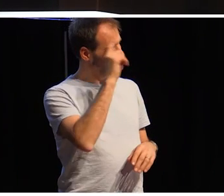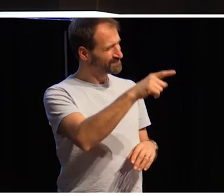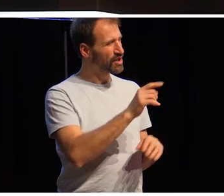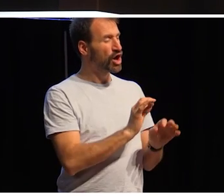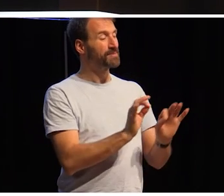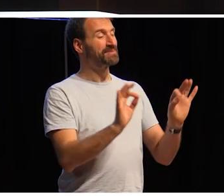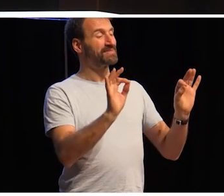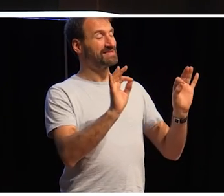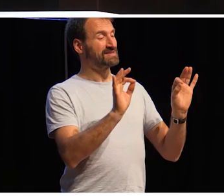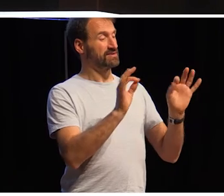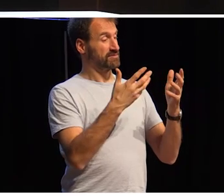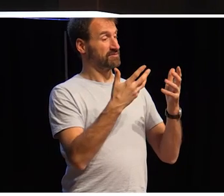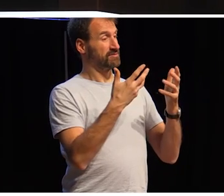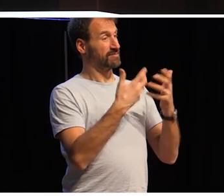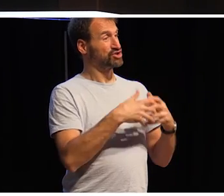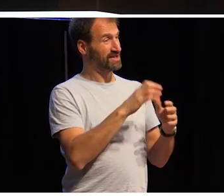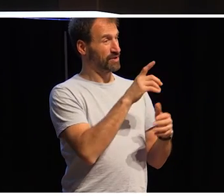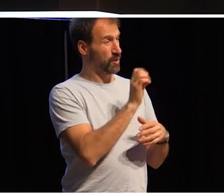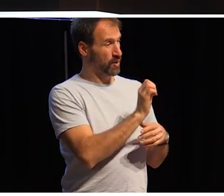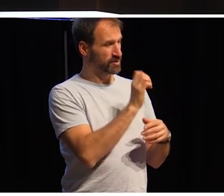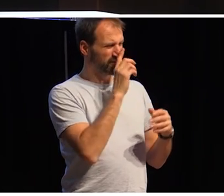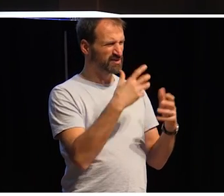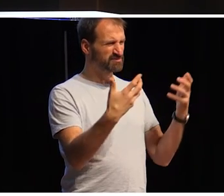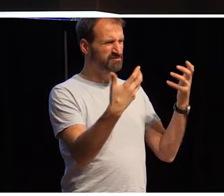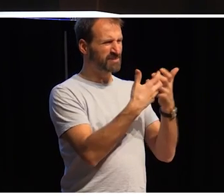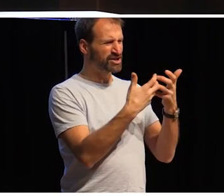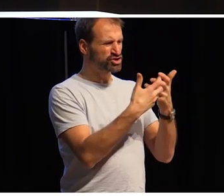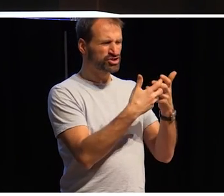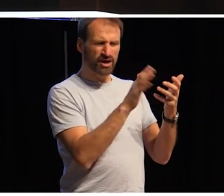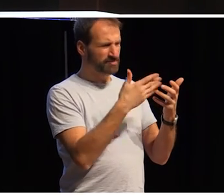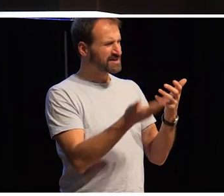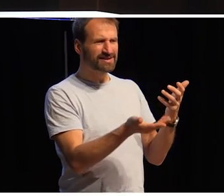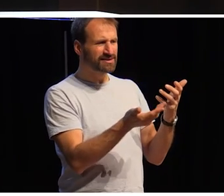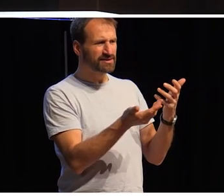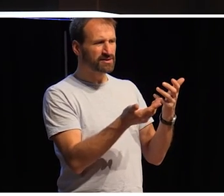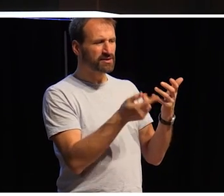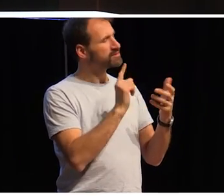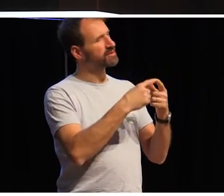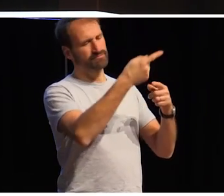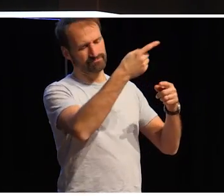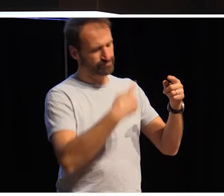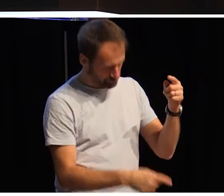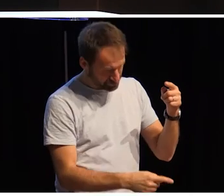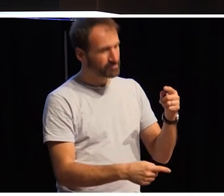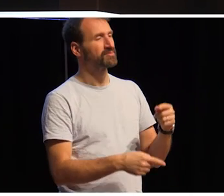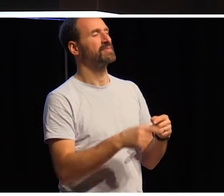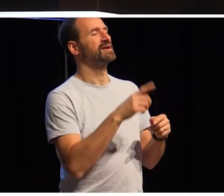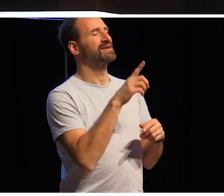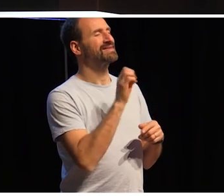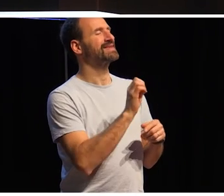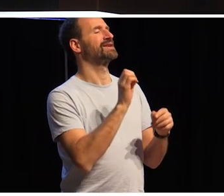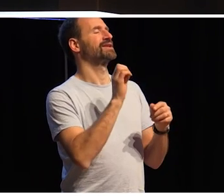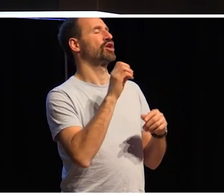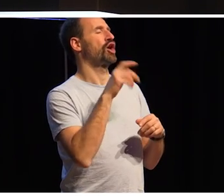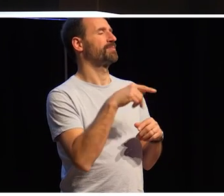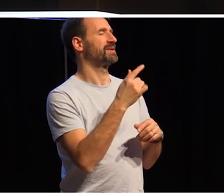map check didn't match, we jumped to the bottom and it said deoptimization bailout. That's what tells, what will then show up here